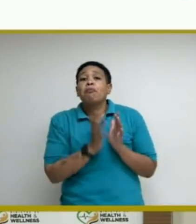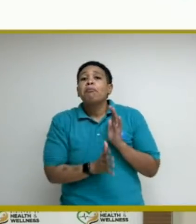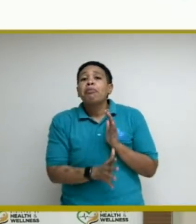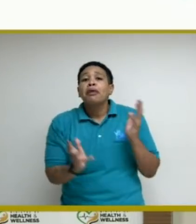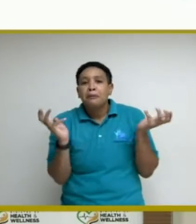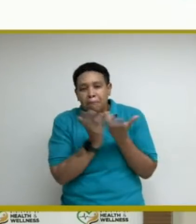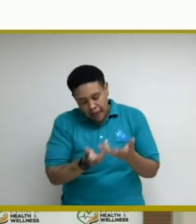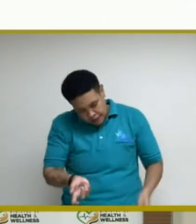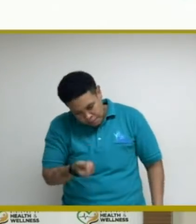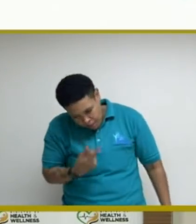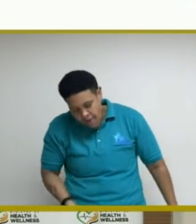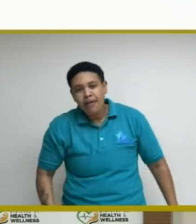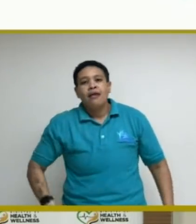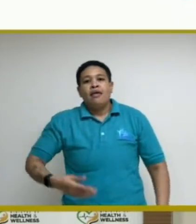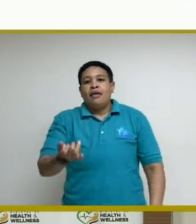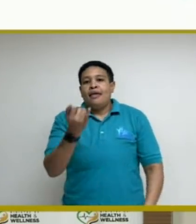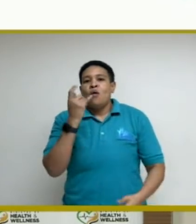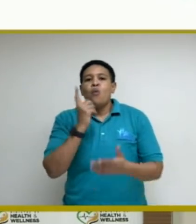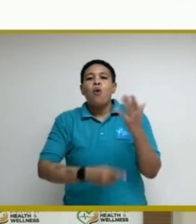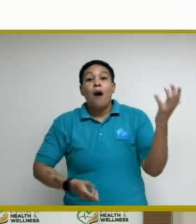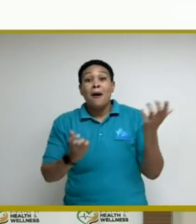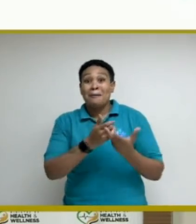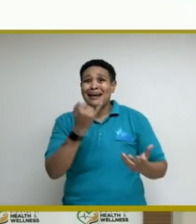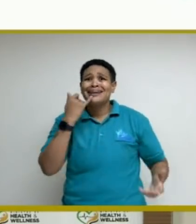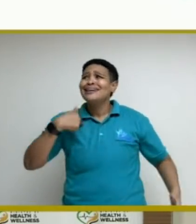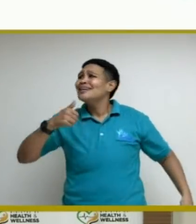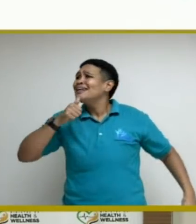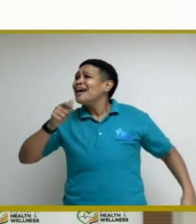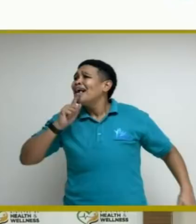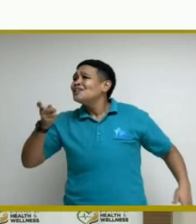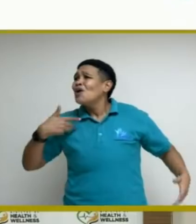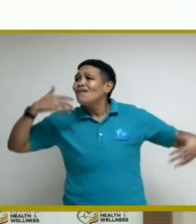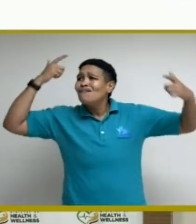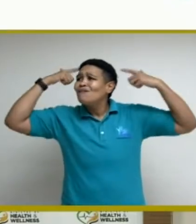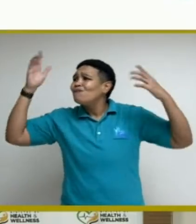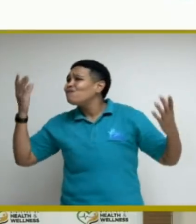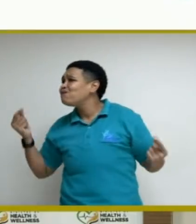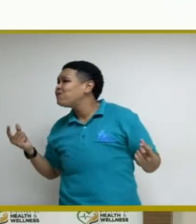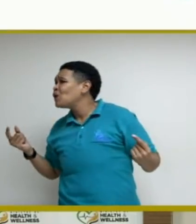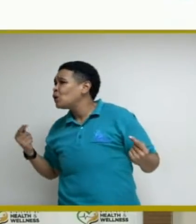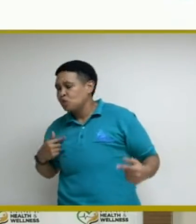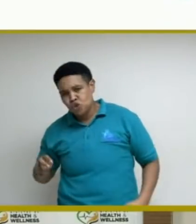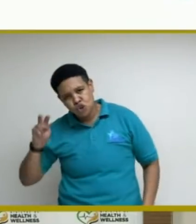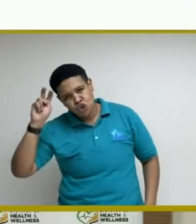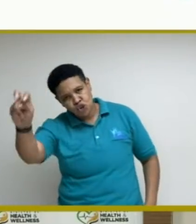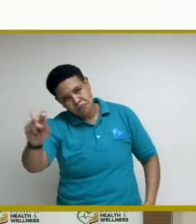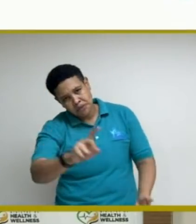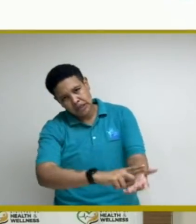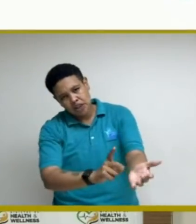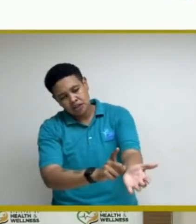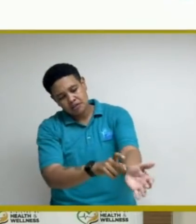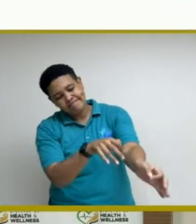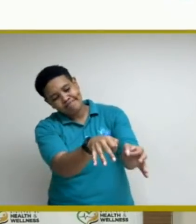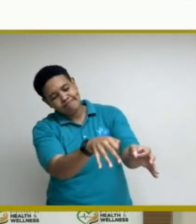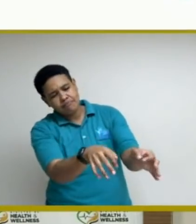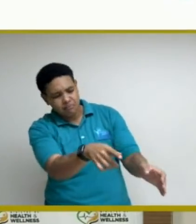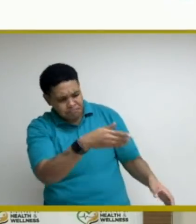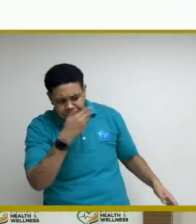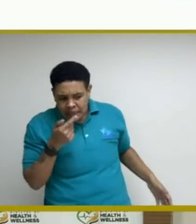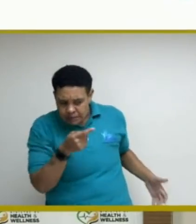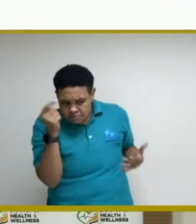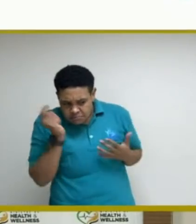managing the symptoms, so you can see your doctor, who will be able to prescribe something to help you to feel better. So the